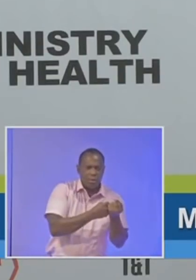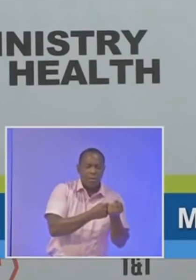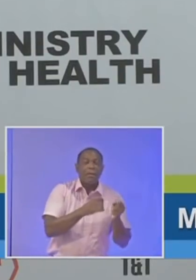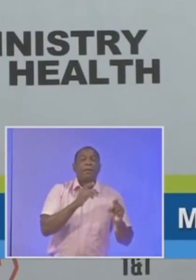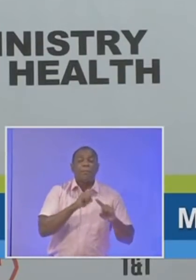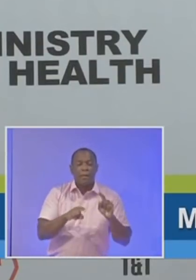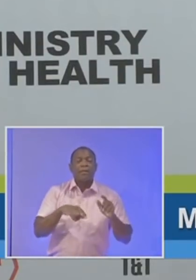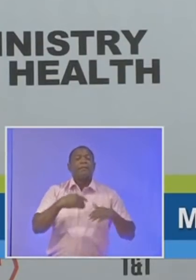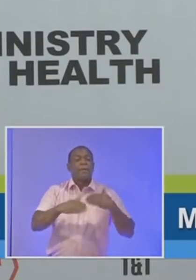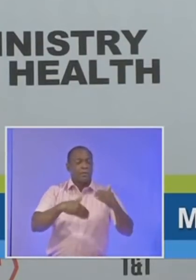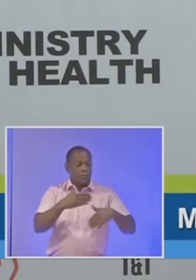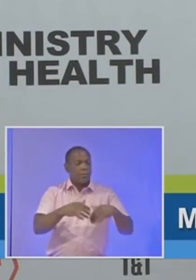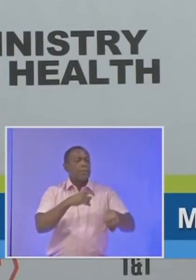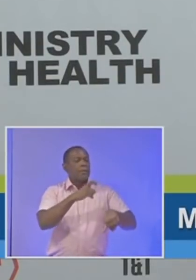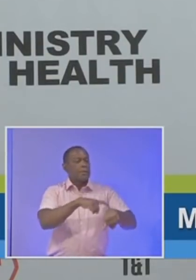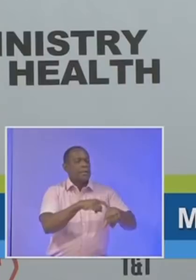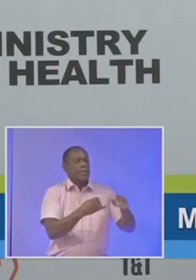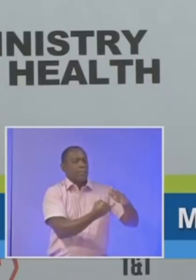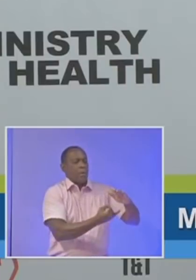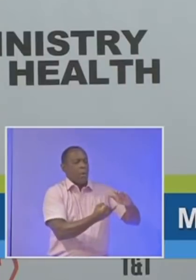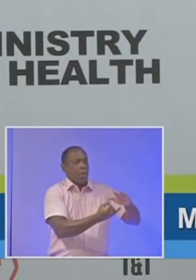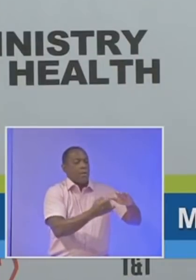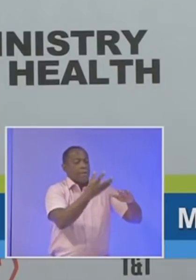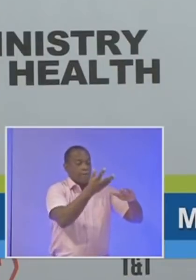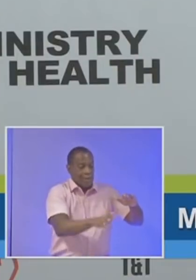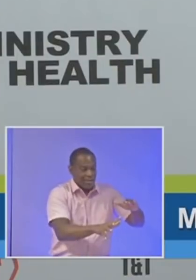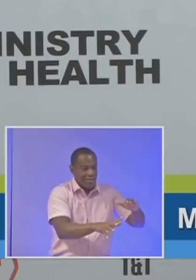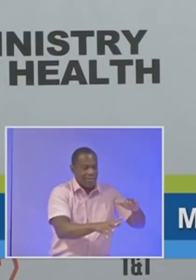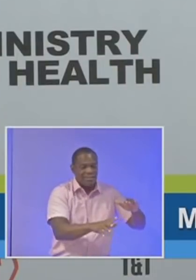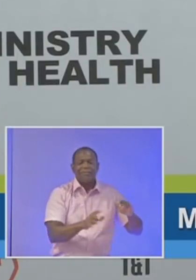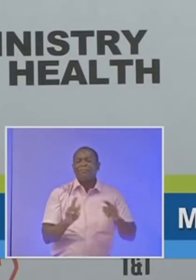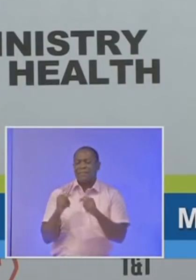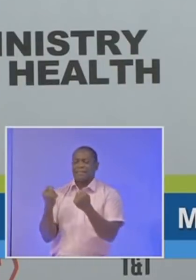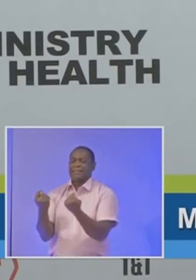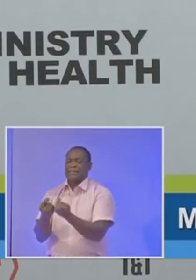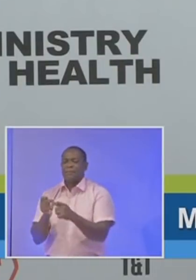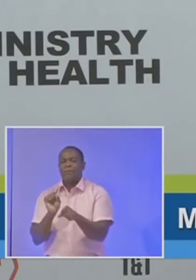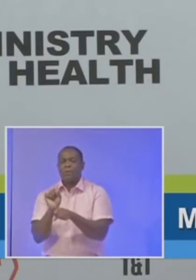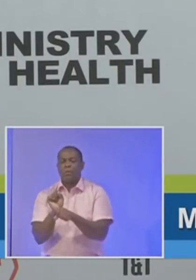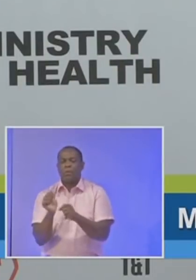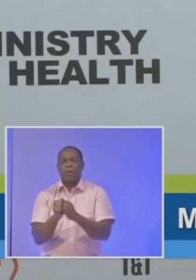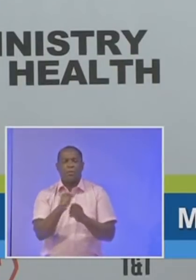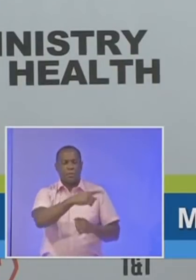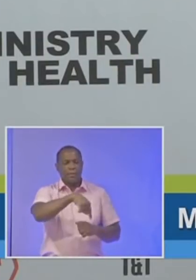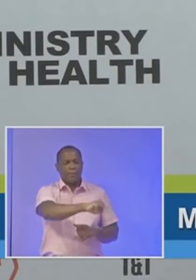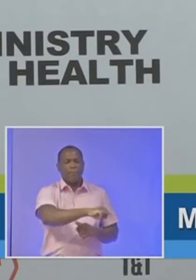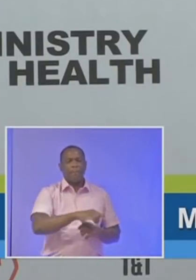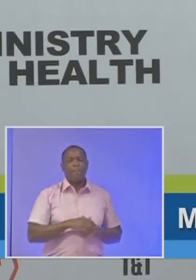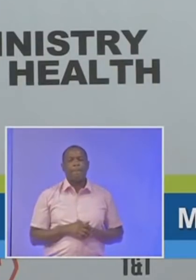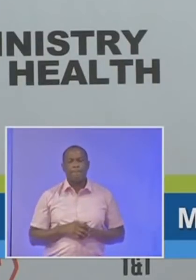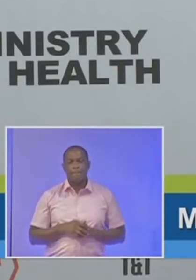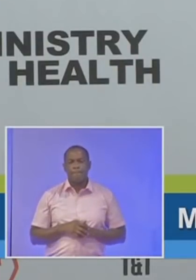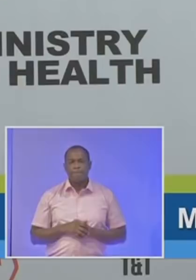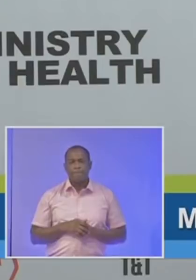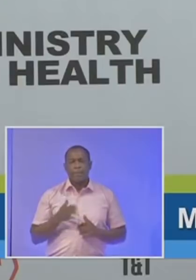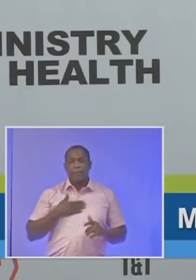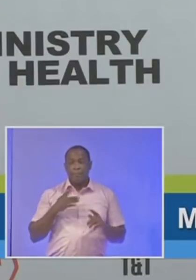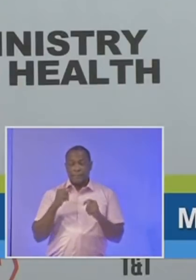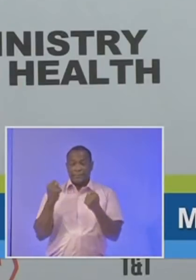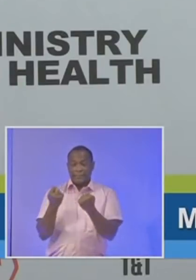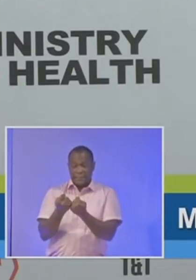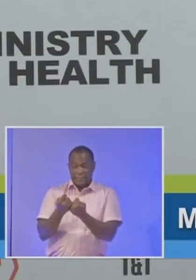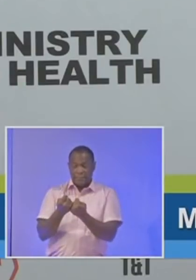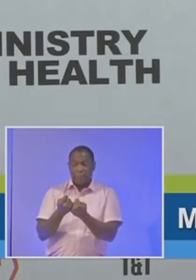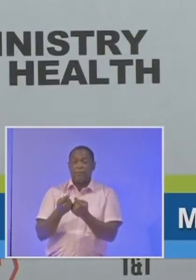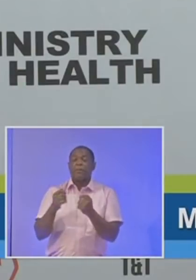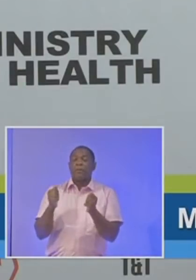their quarantine. As part of the nursing team at the Couva Hospital, my team, with the support and guidance